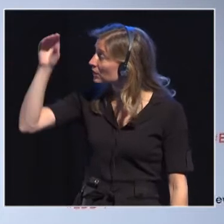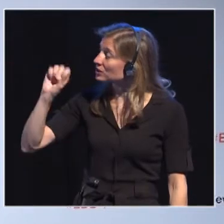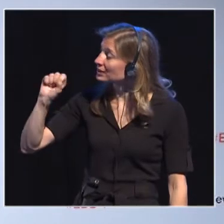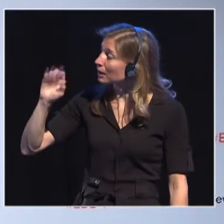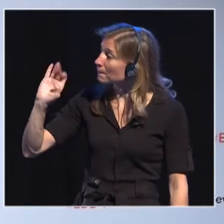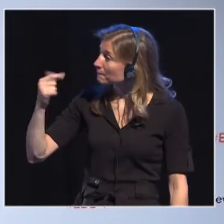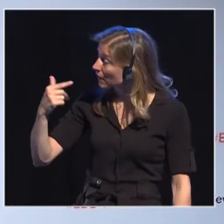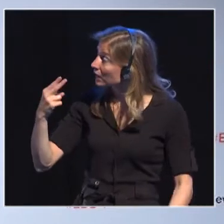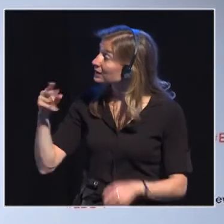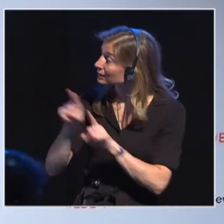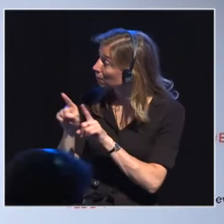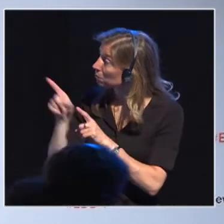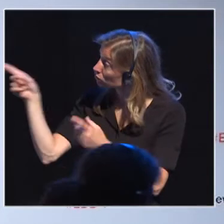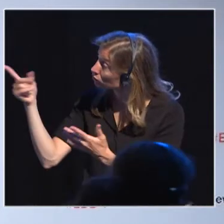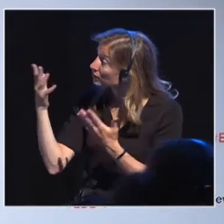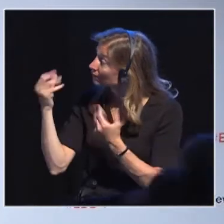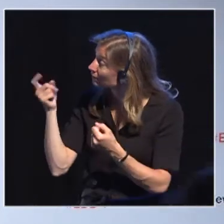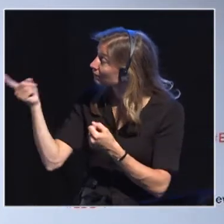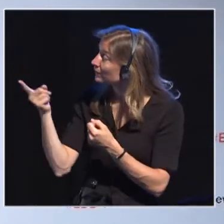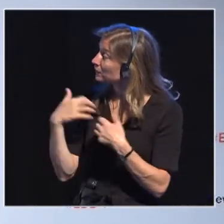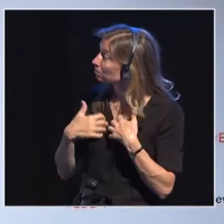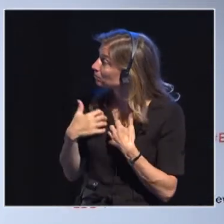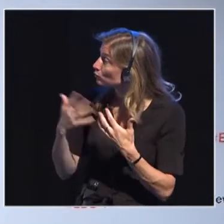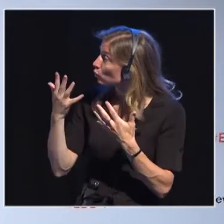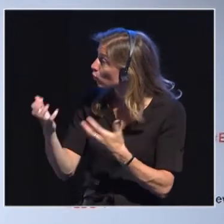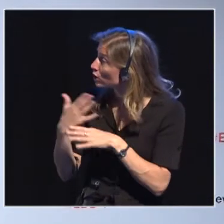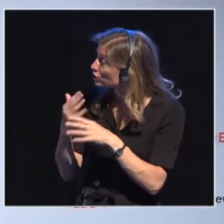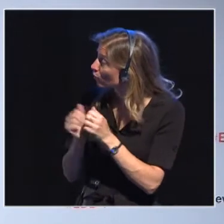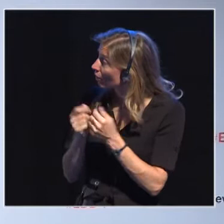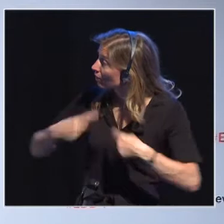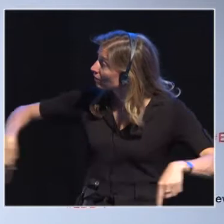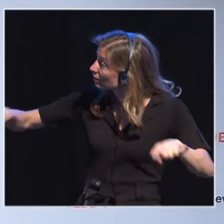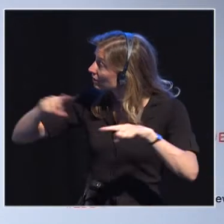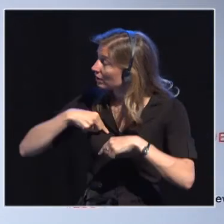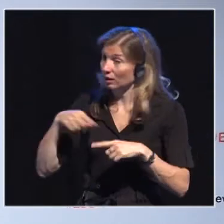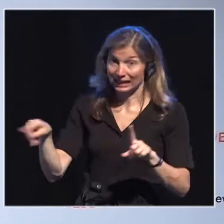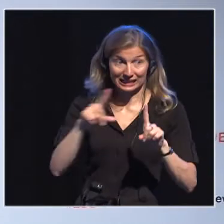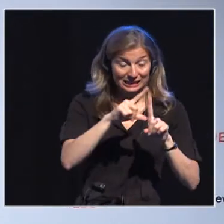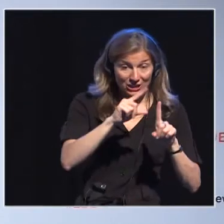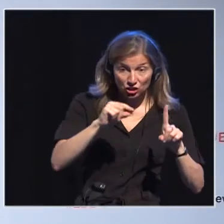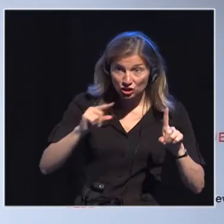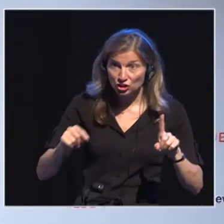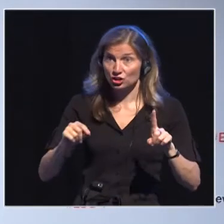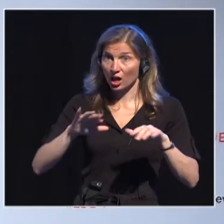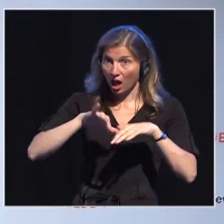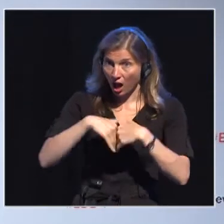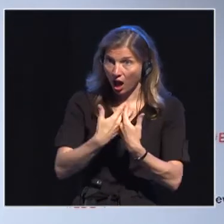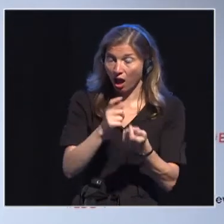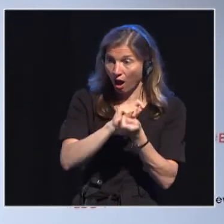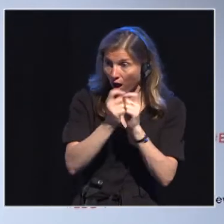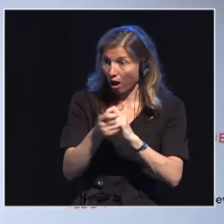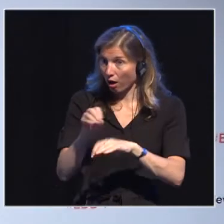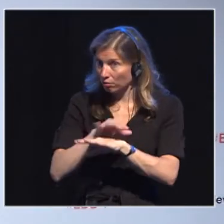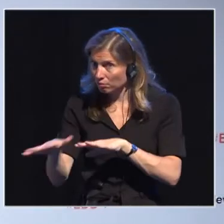things you'd like to share with us about the opportunities you've seen digitalization unlocking for people on the ground, but also perhaps